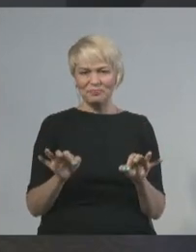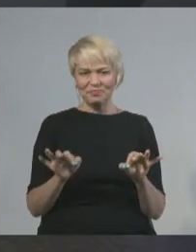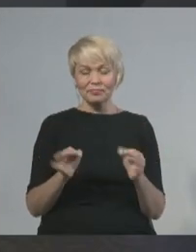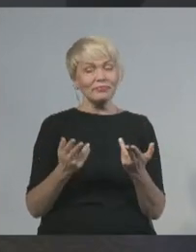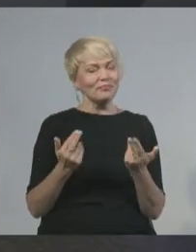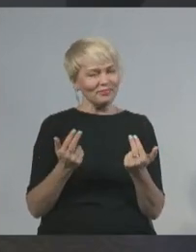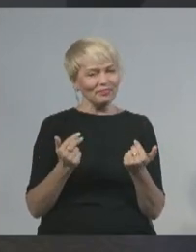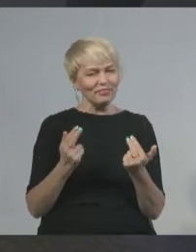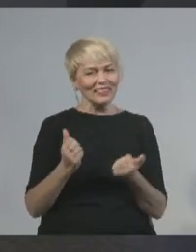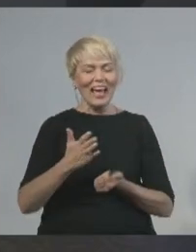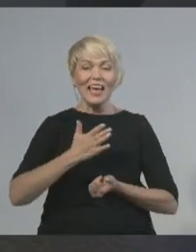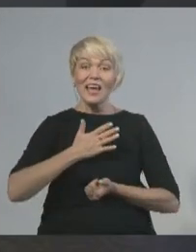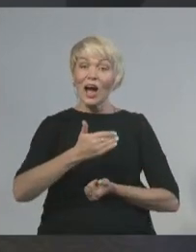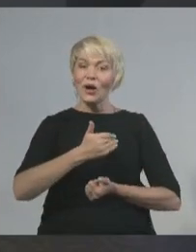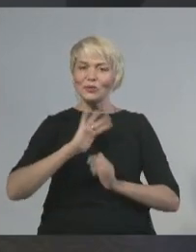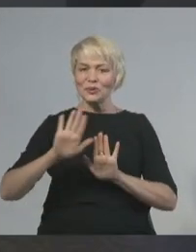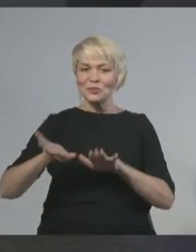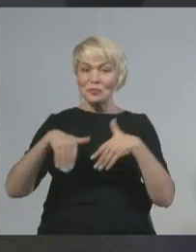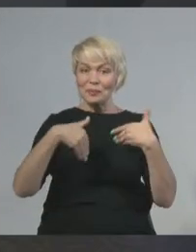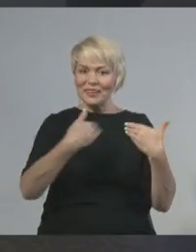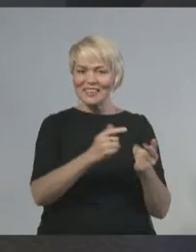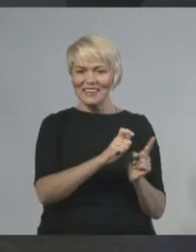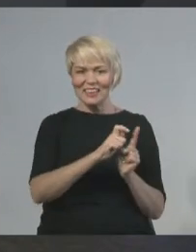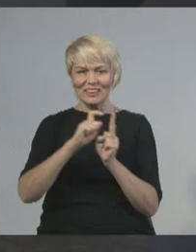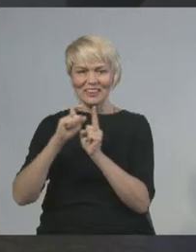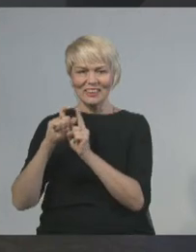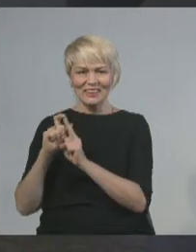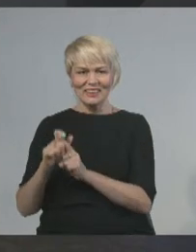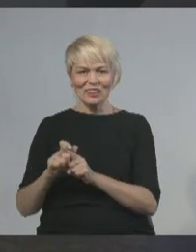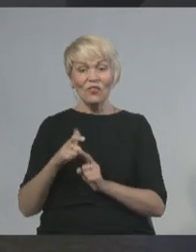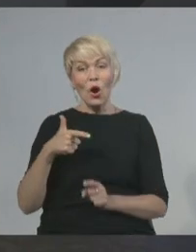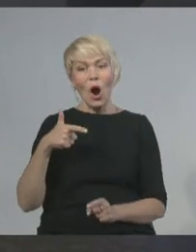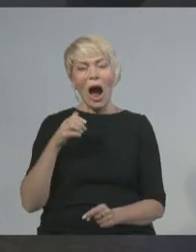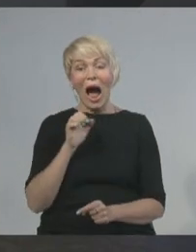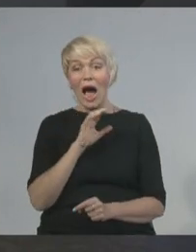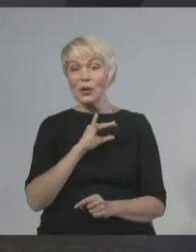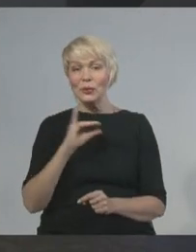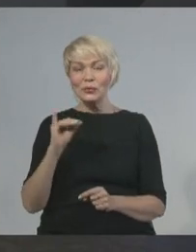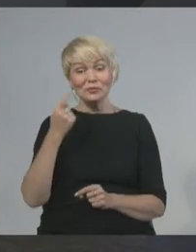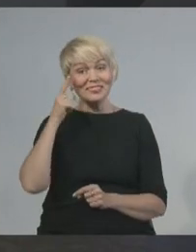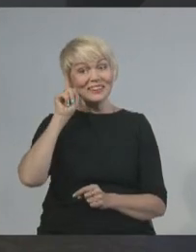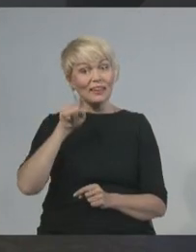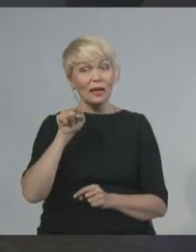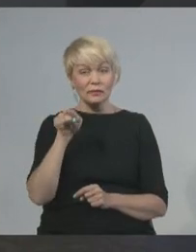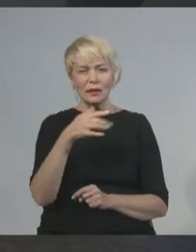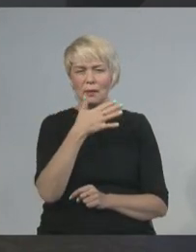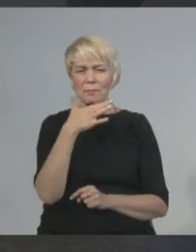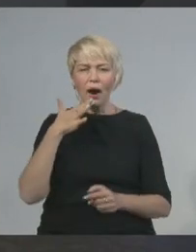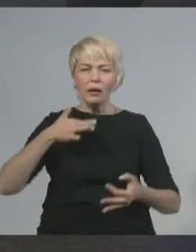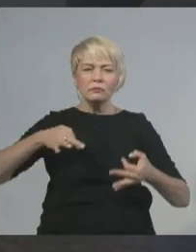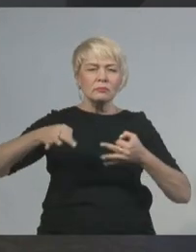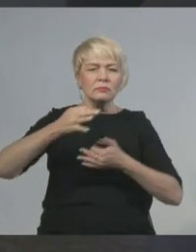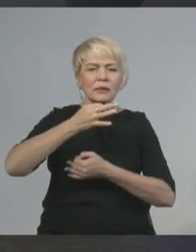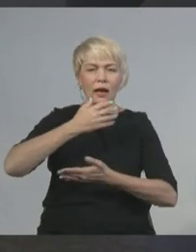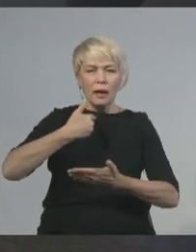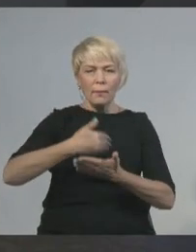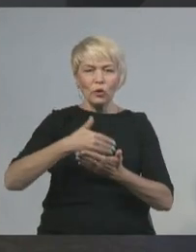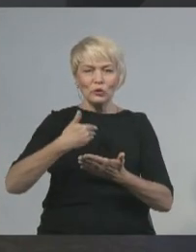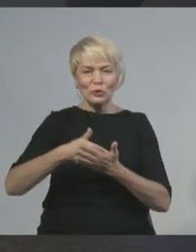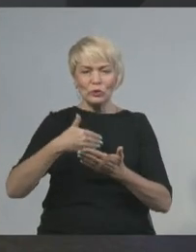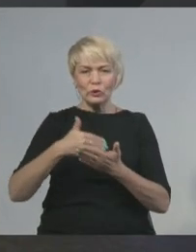so much content every day and now i would like to give word to guy because i know that